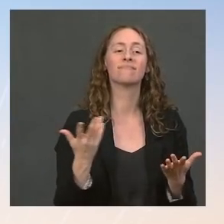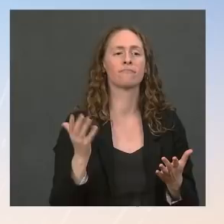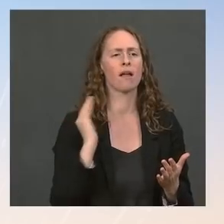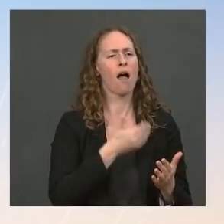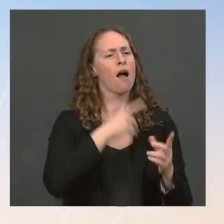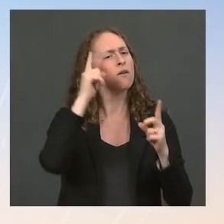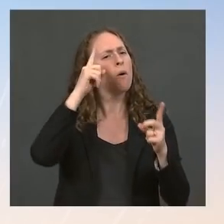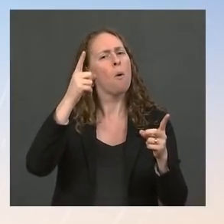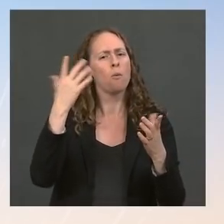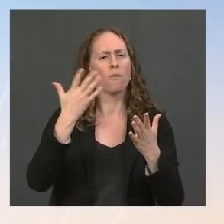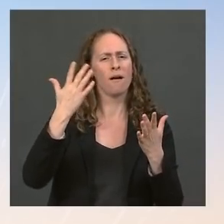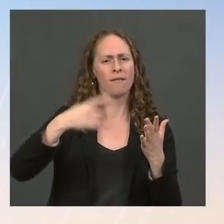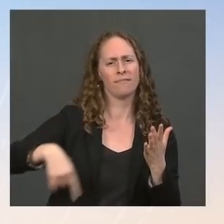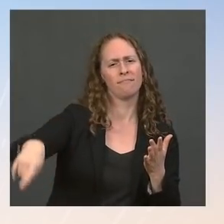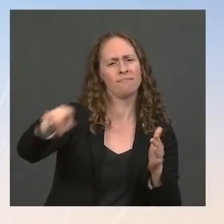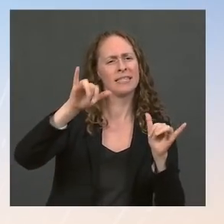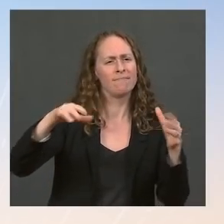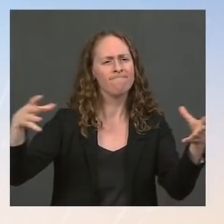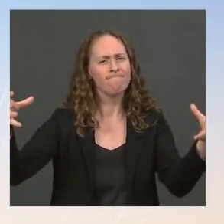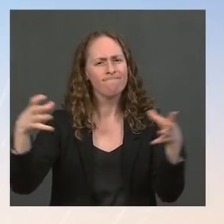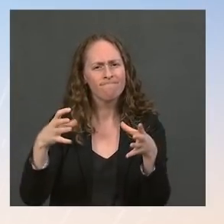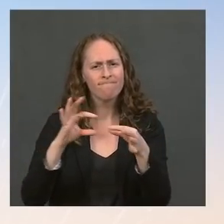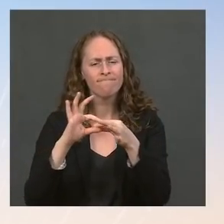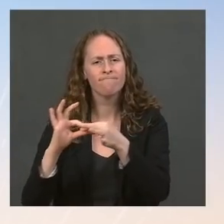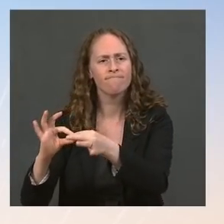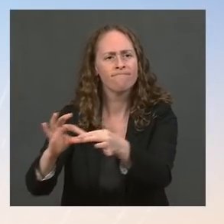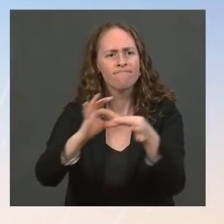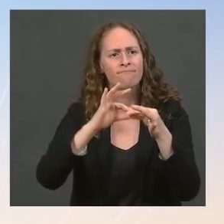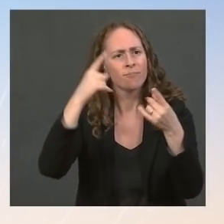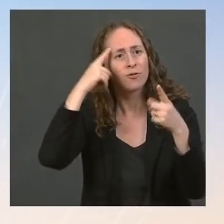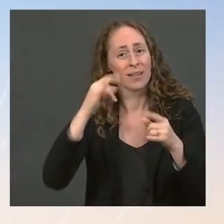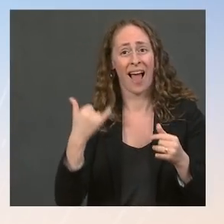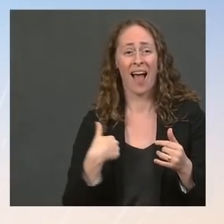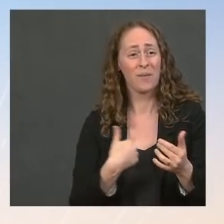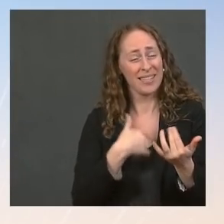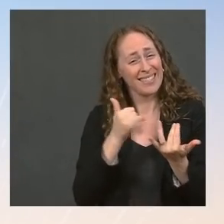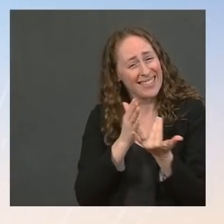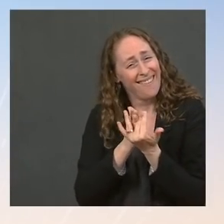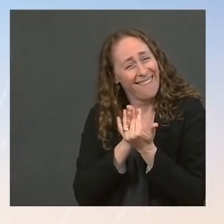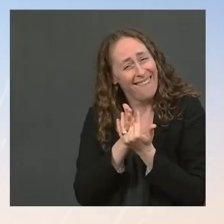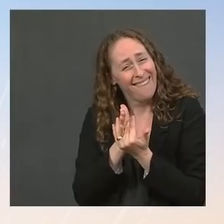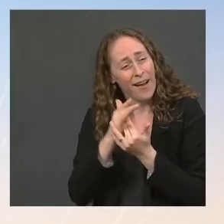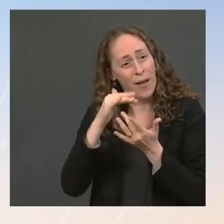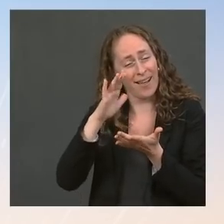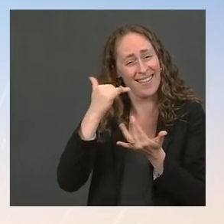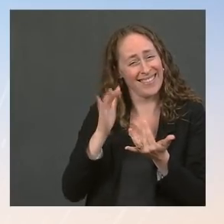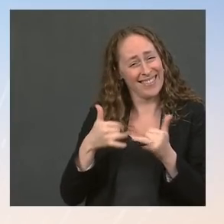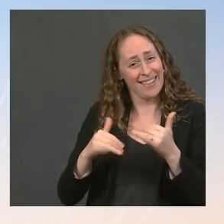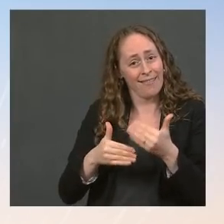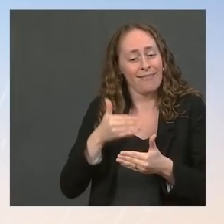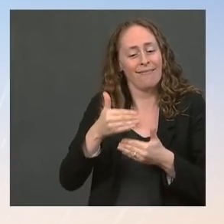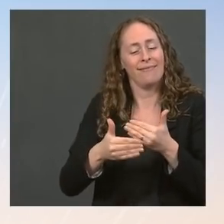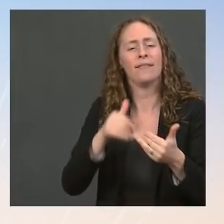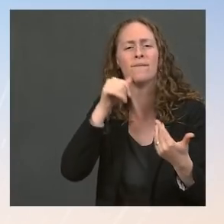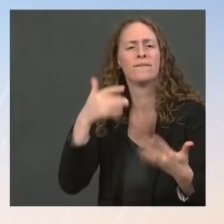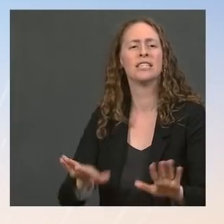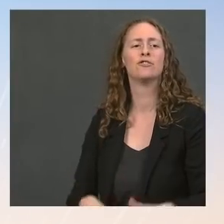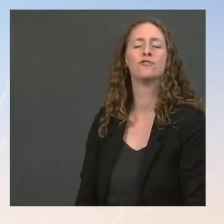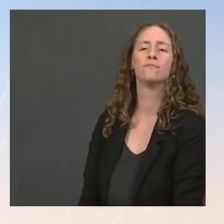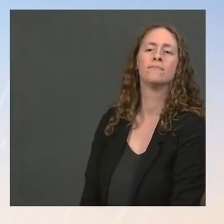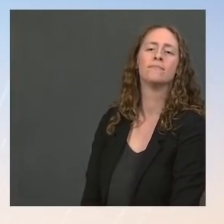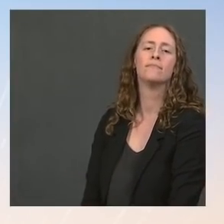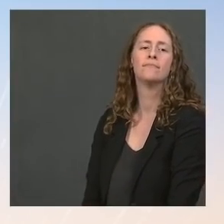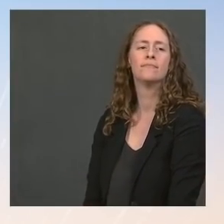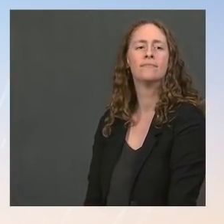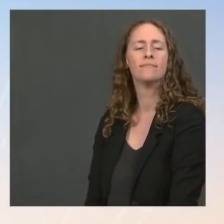unity, work towards an agreement. That's in process. We're not there yet, but we're working on it. On the other end of the ideological spectrum